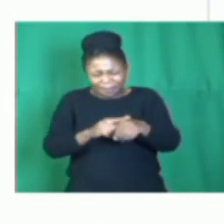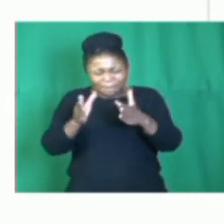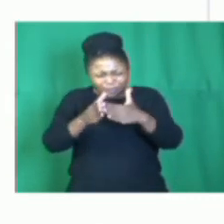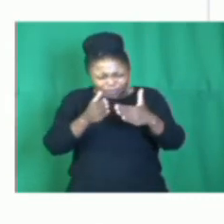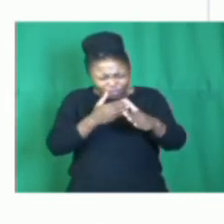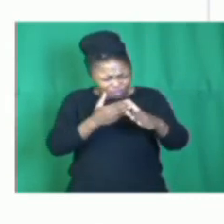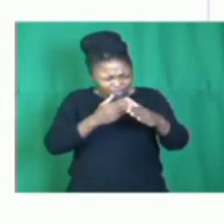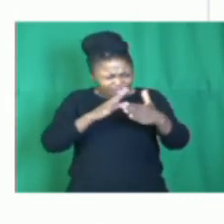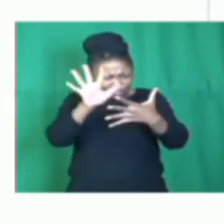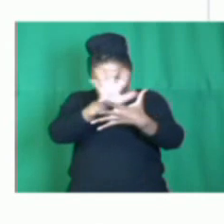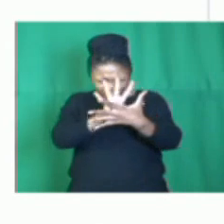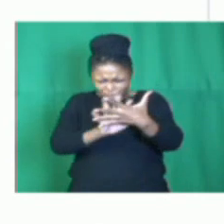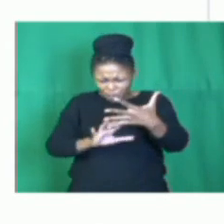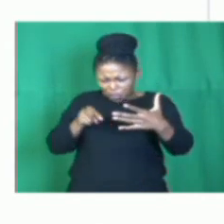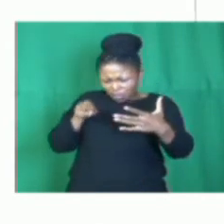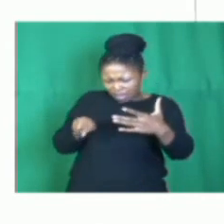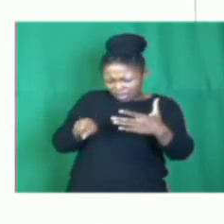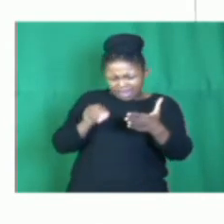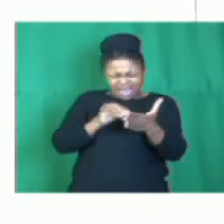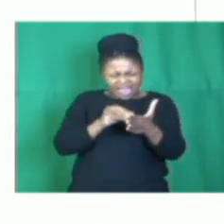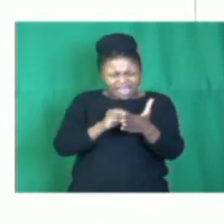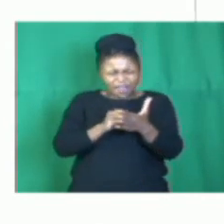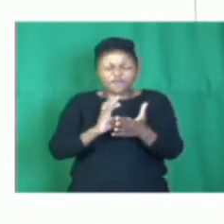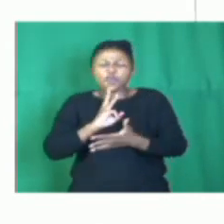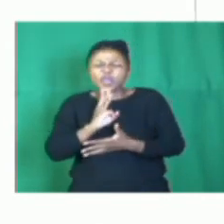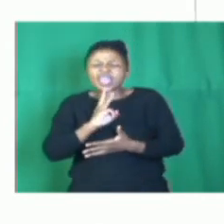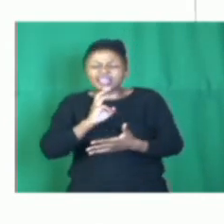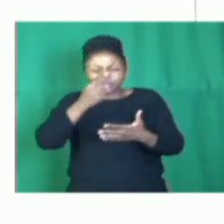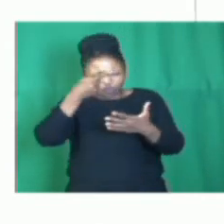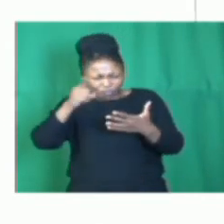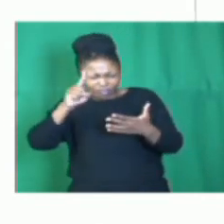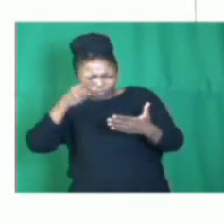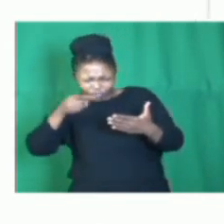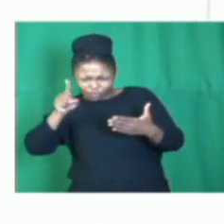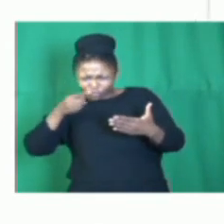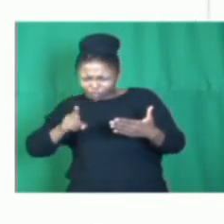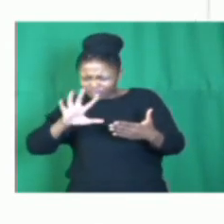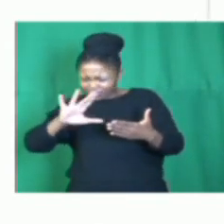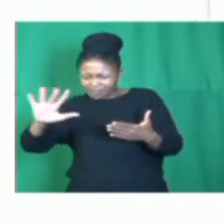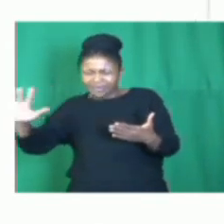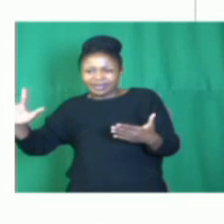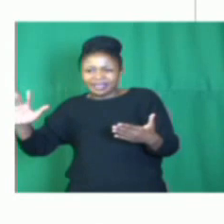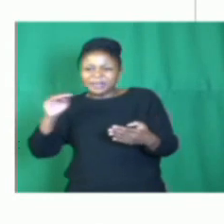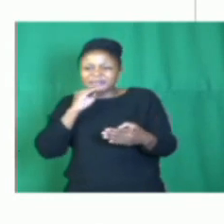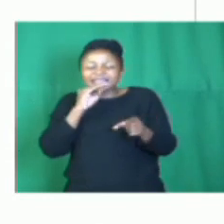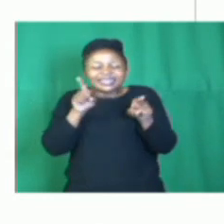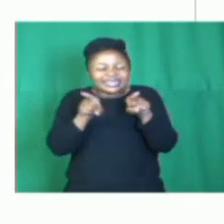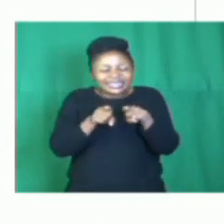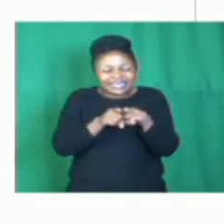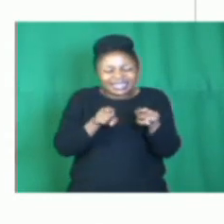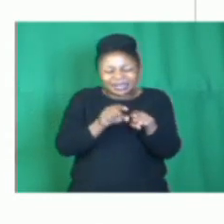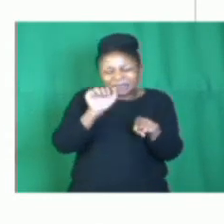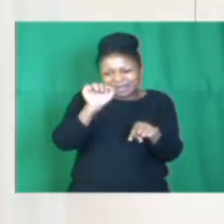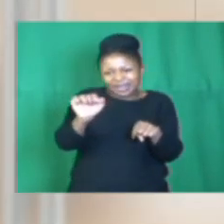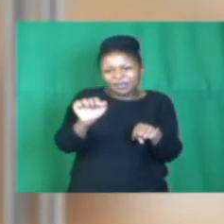correct spelling in the text that you would be dealing with, my dear learner. So now let me quickly